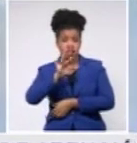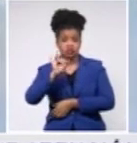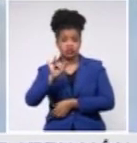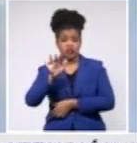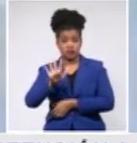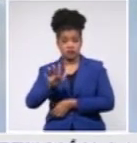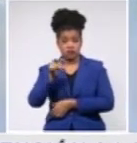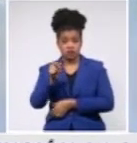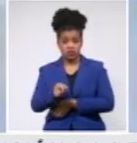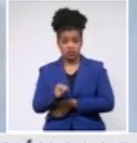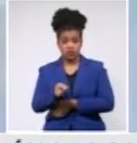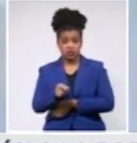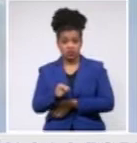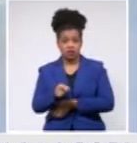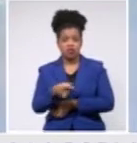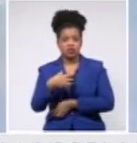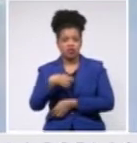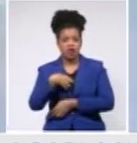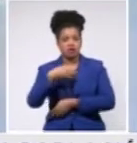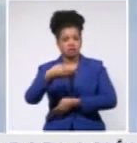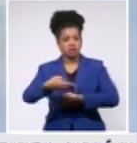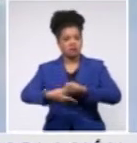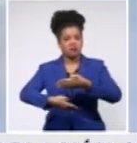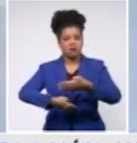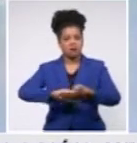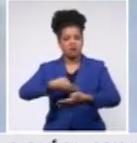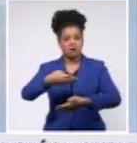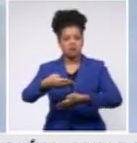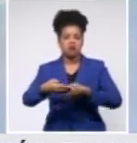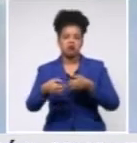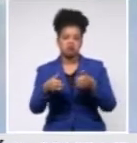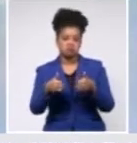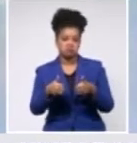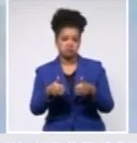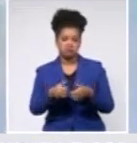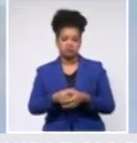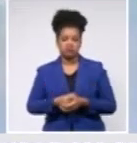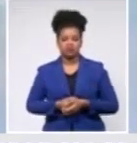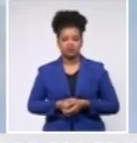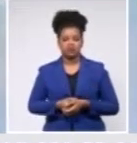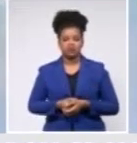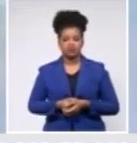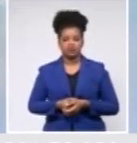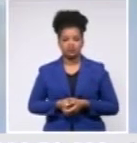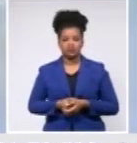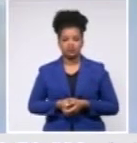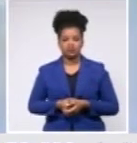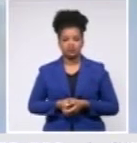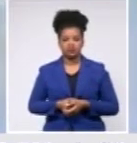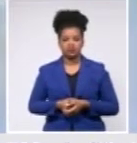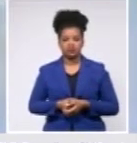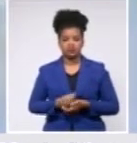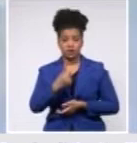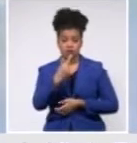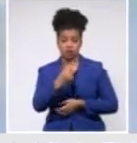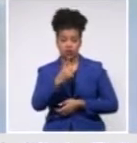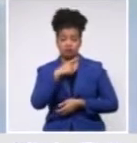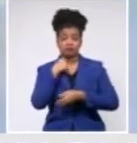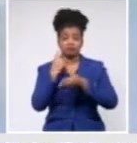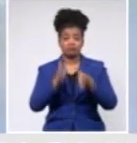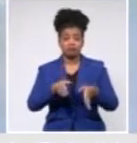Yesterday, 2 people died as a result of the virus, meaning that the COVID-19 death toll on the